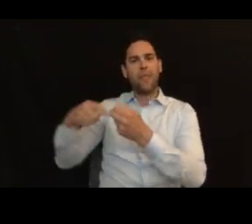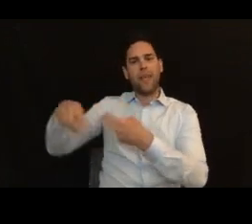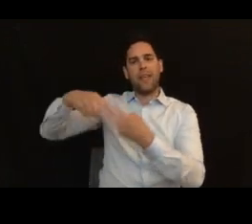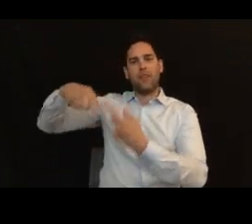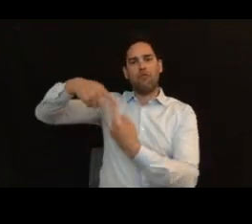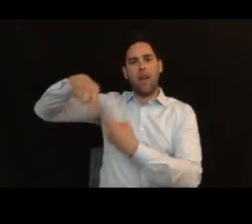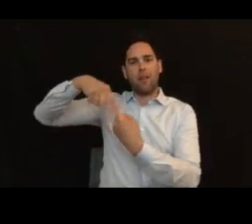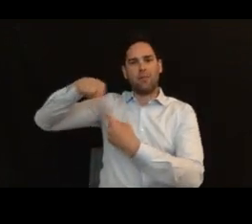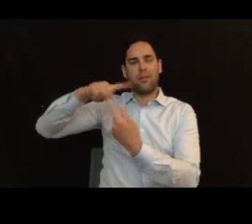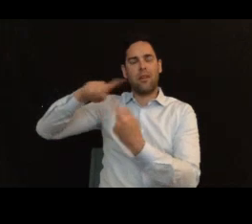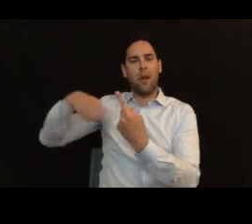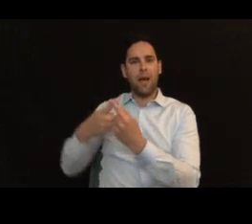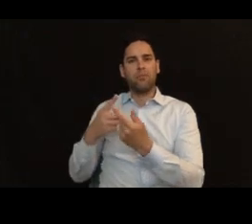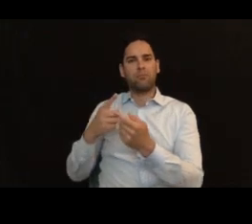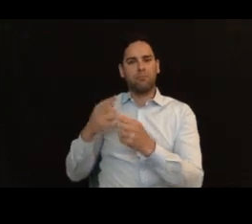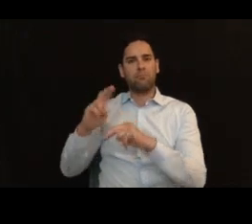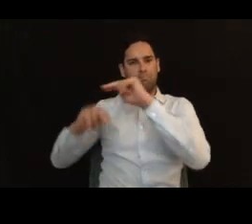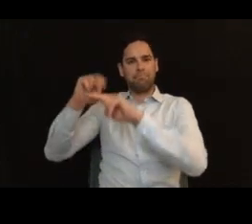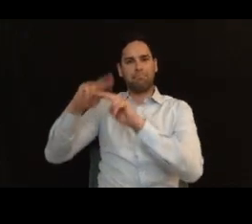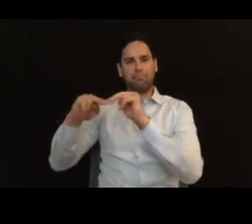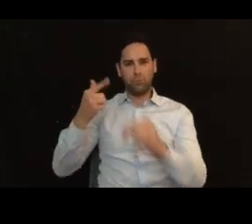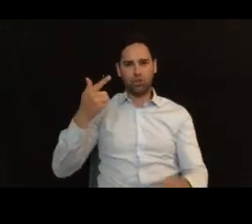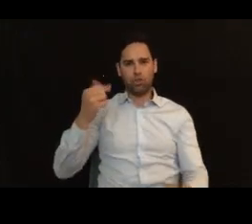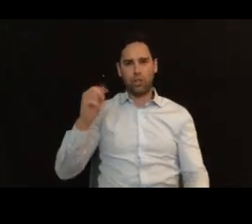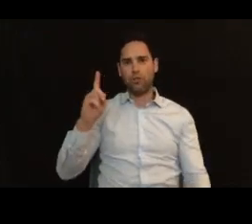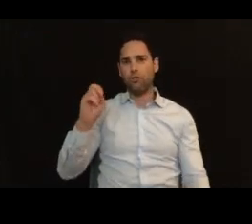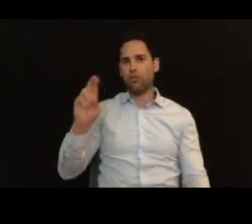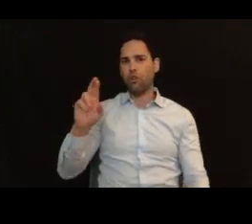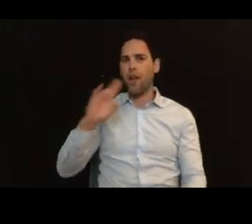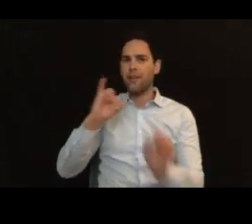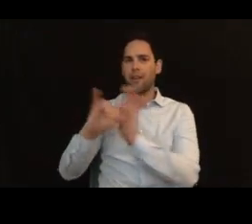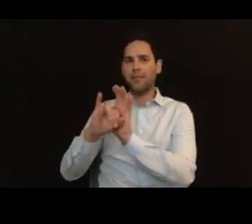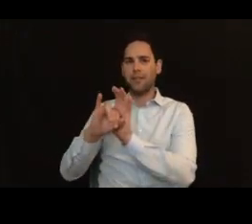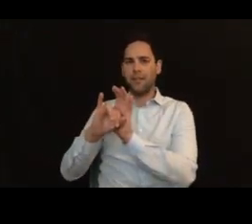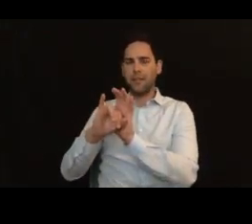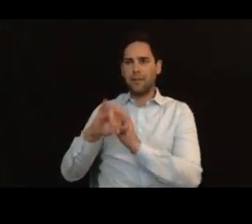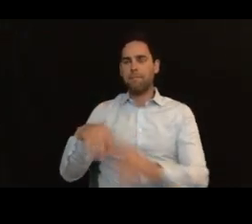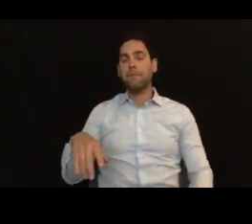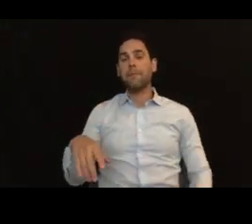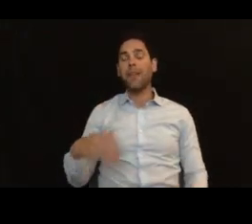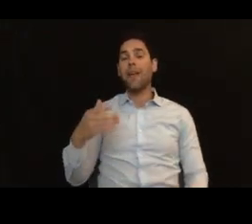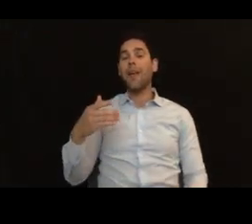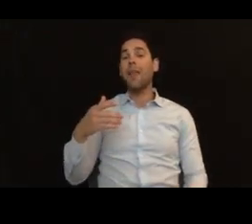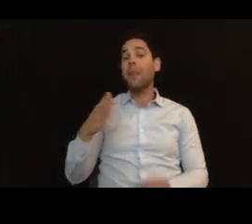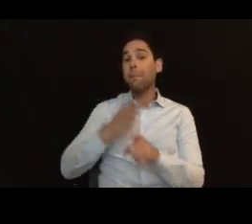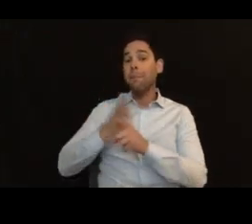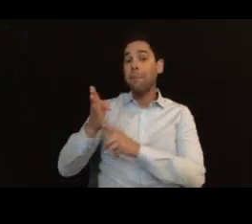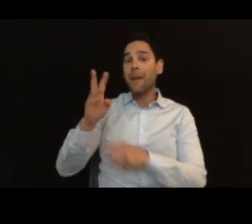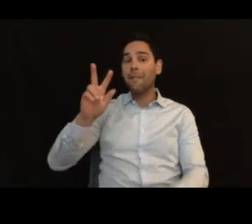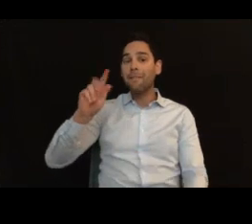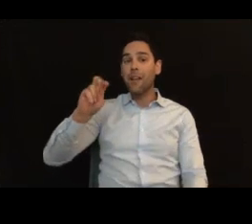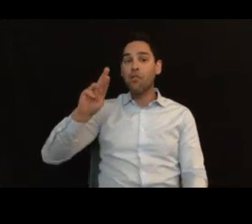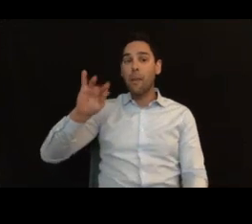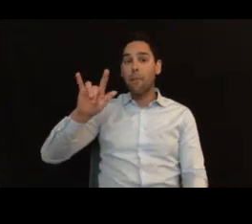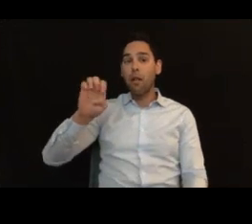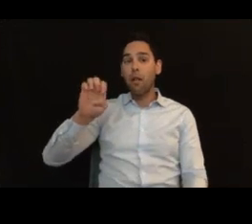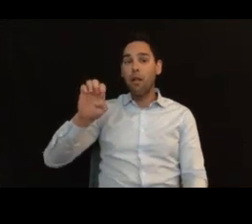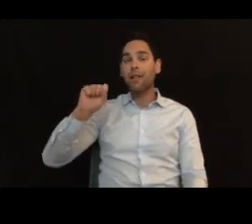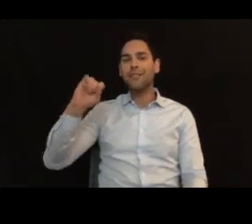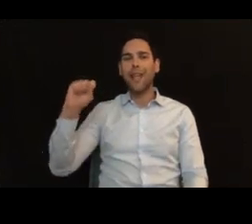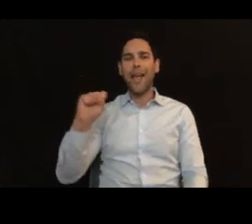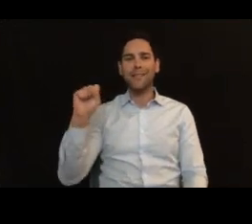identity. And the main variable that I've spent a lot of time looking at is the fronting of the S sound. So the S sound is something that has been looked